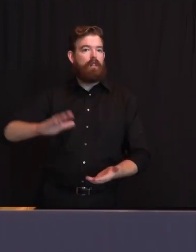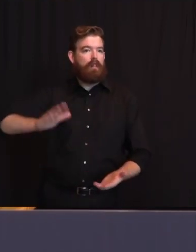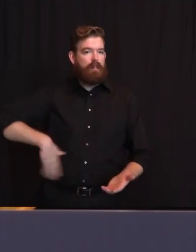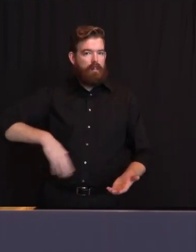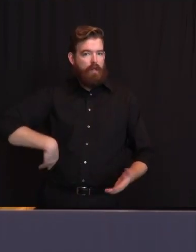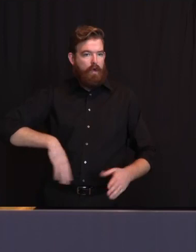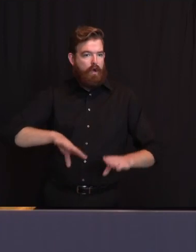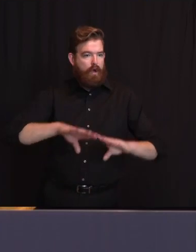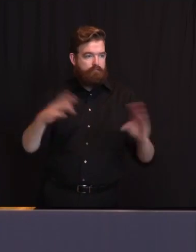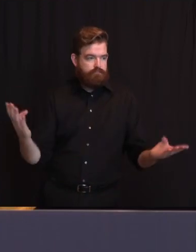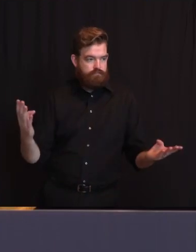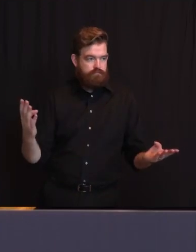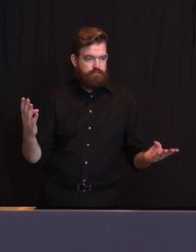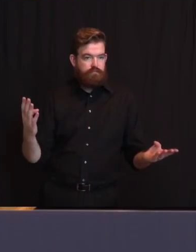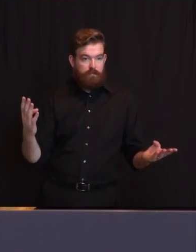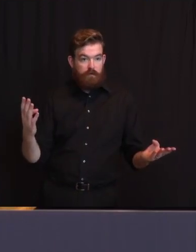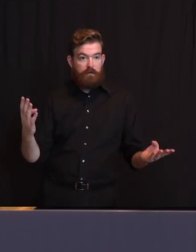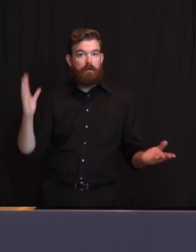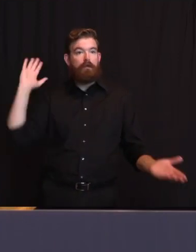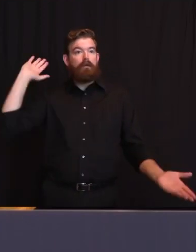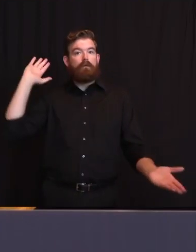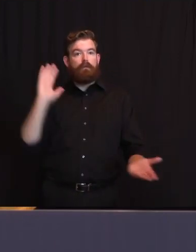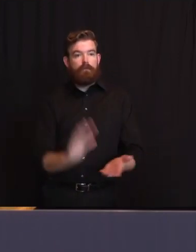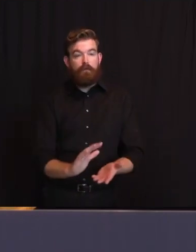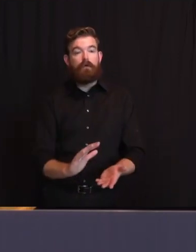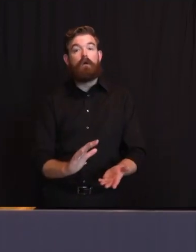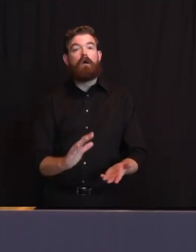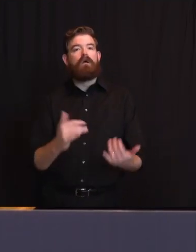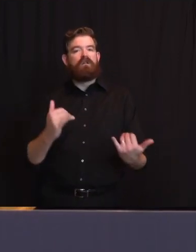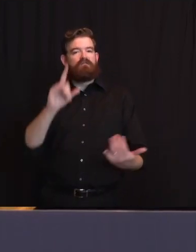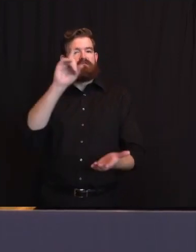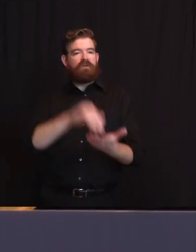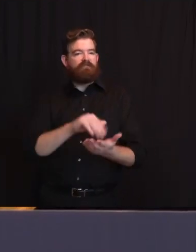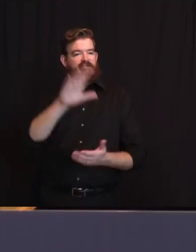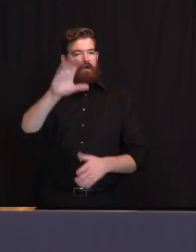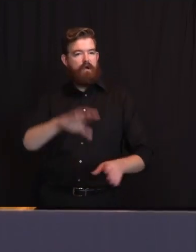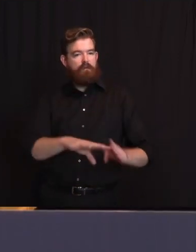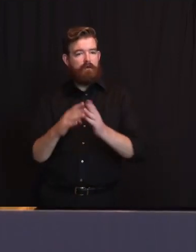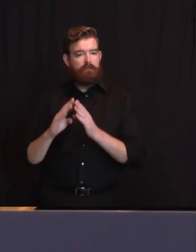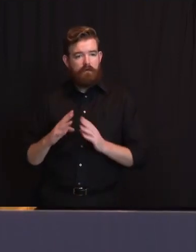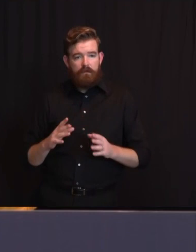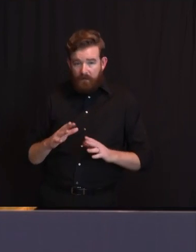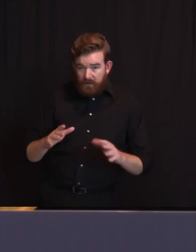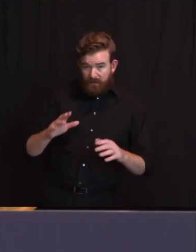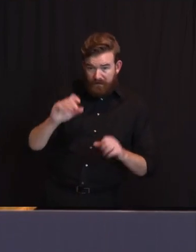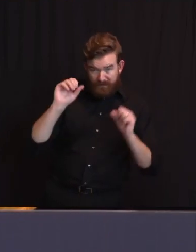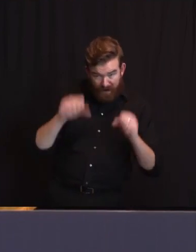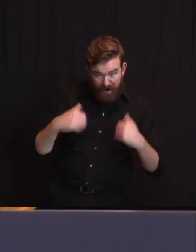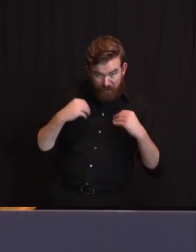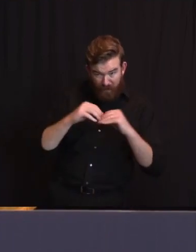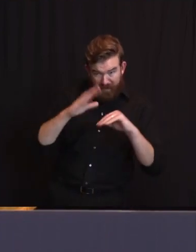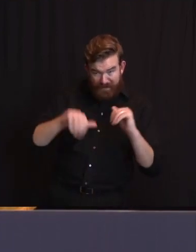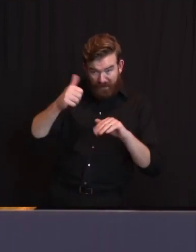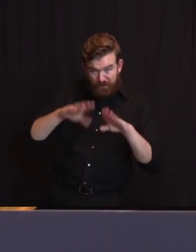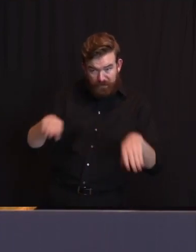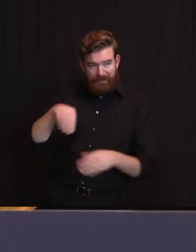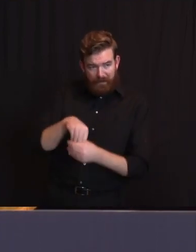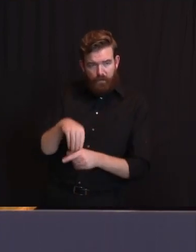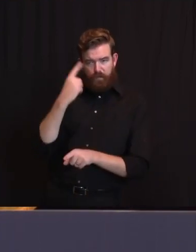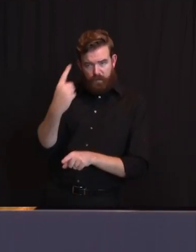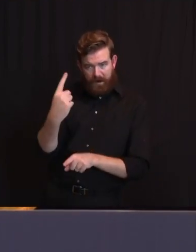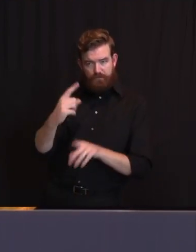them already had plans to open. Can you have more than 10 kids at a child care facility, or? I'm not.